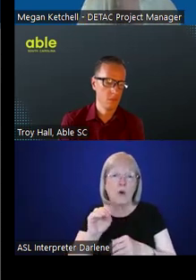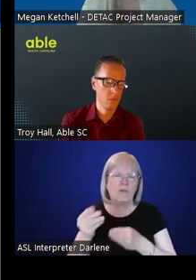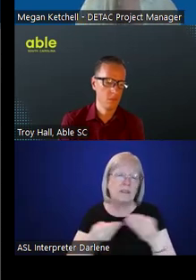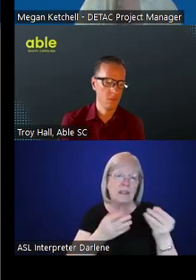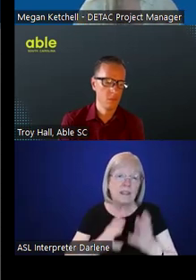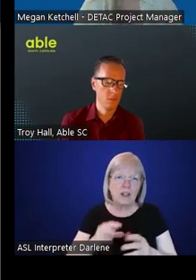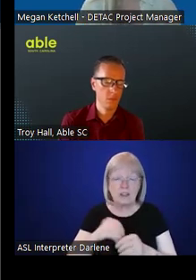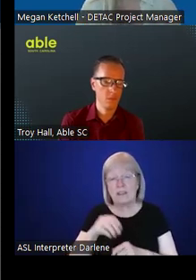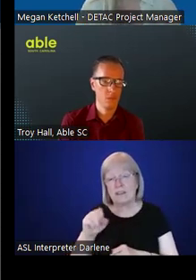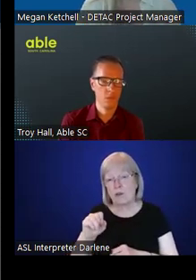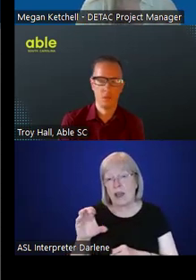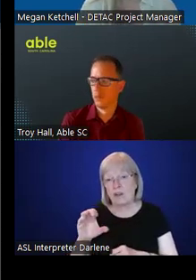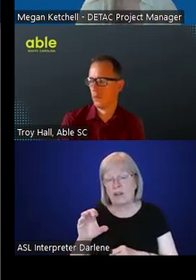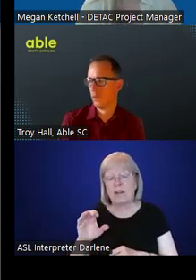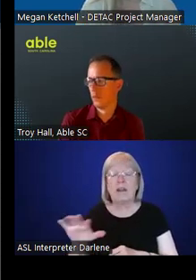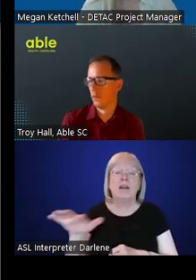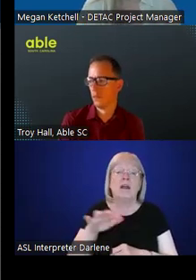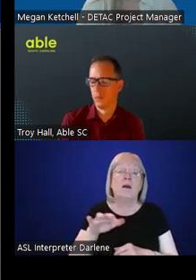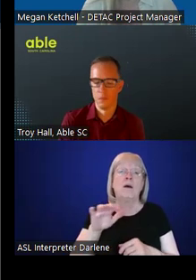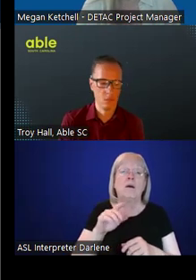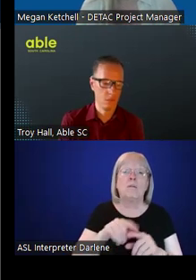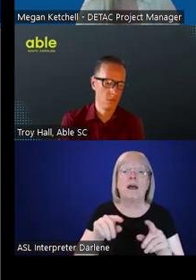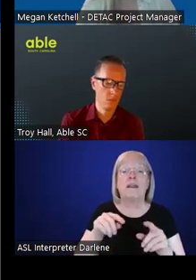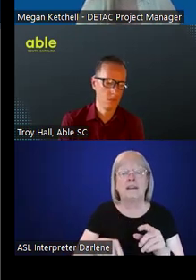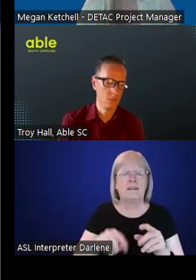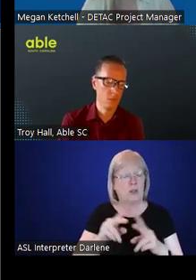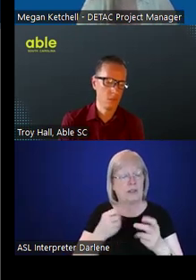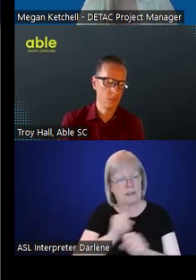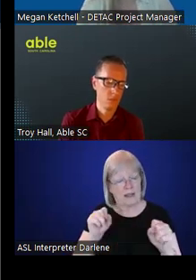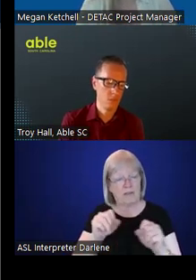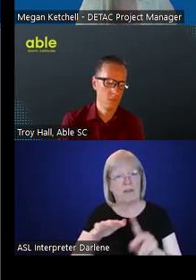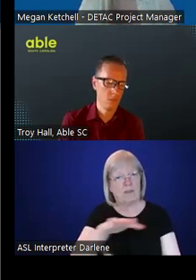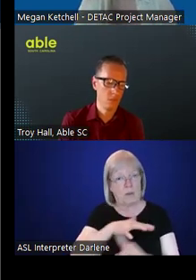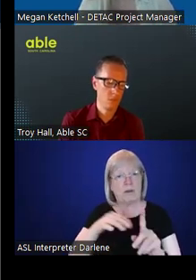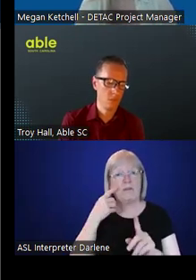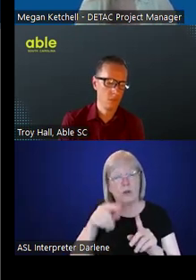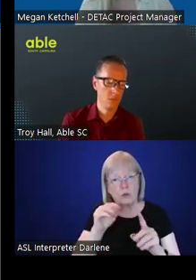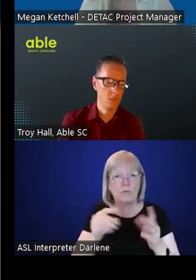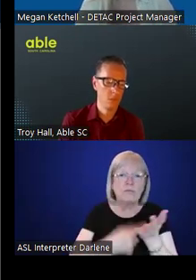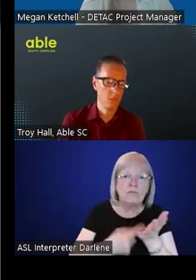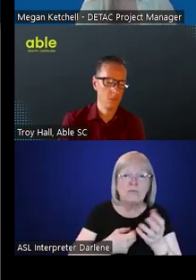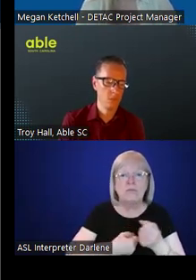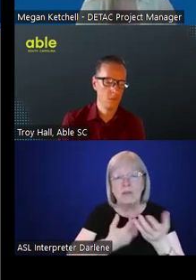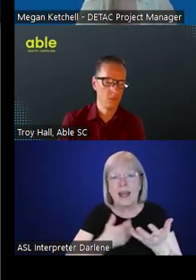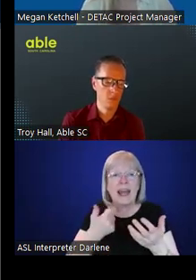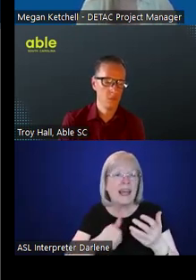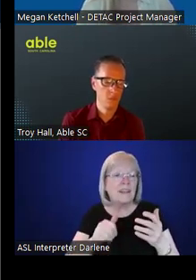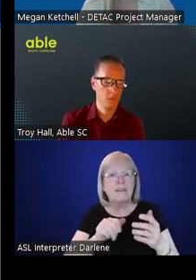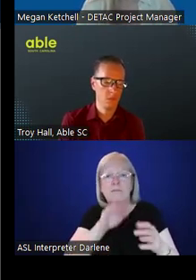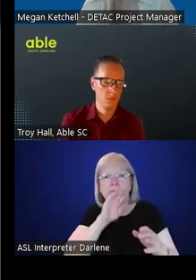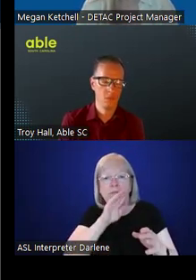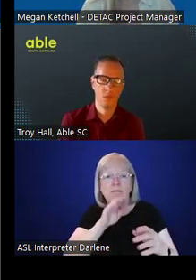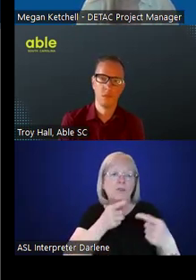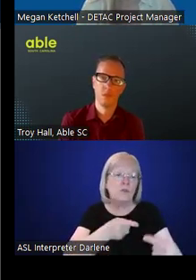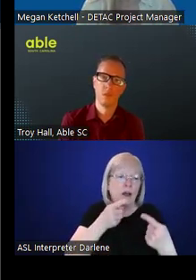your peers. This is also a safe environment for participants to talk through any real-life struggles or barriers and look